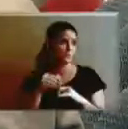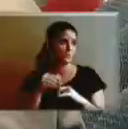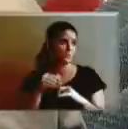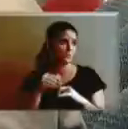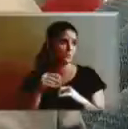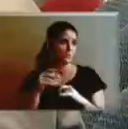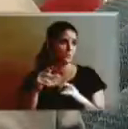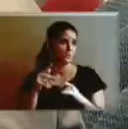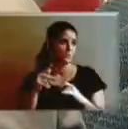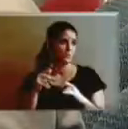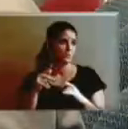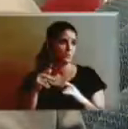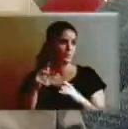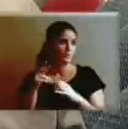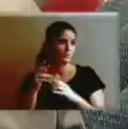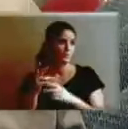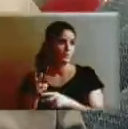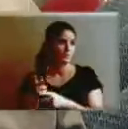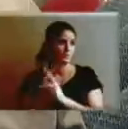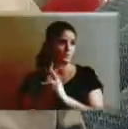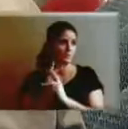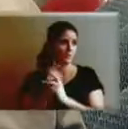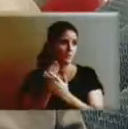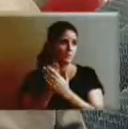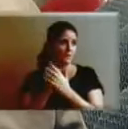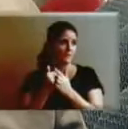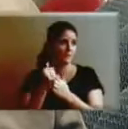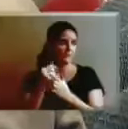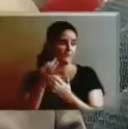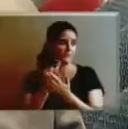the $16.7 million projection,